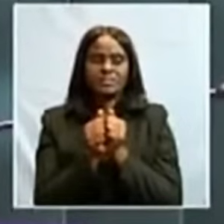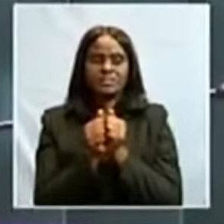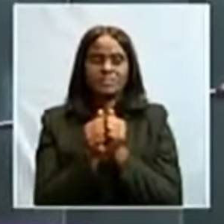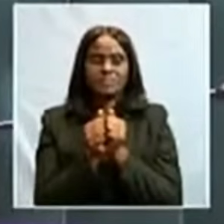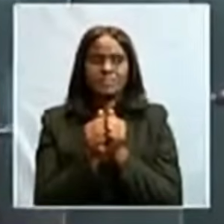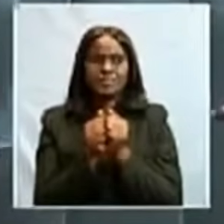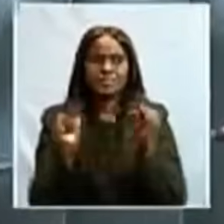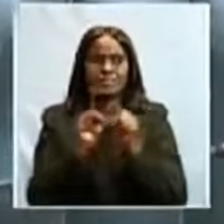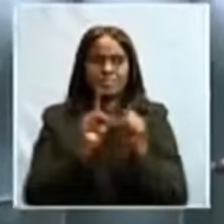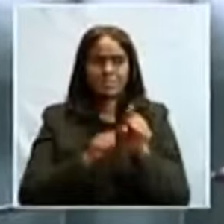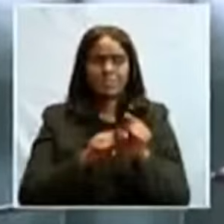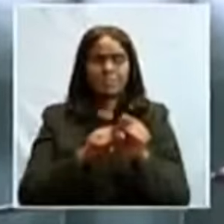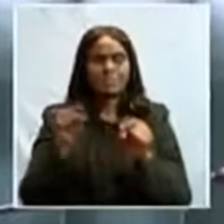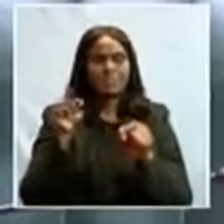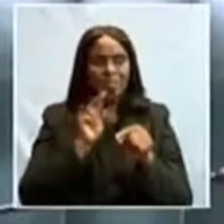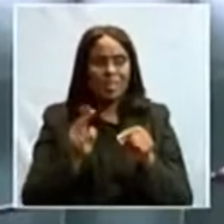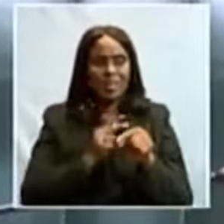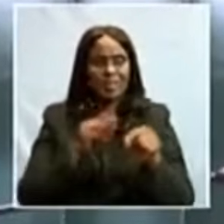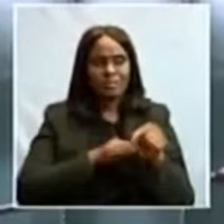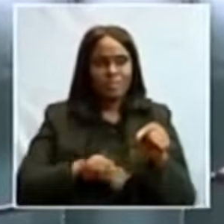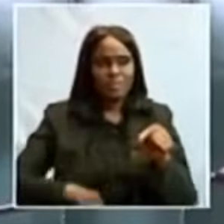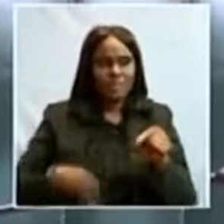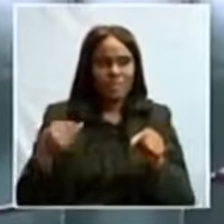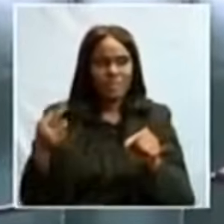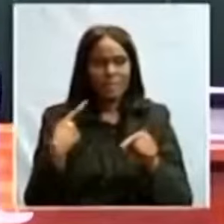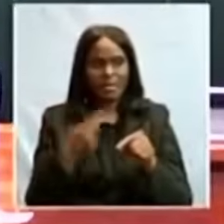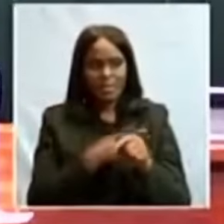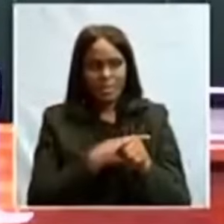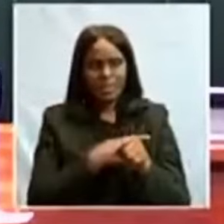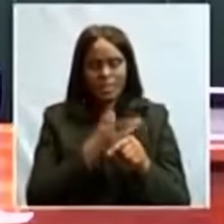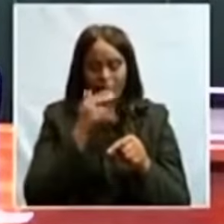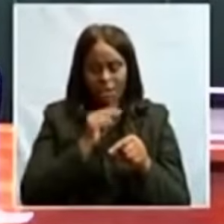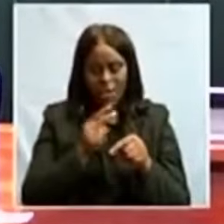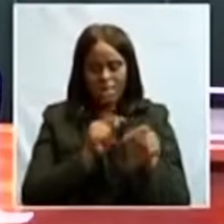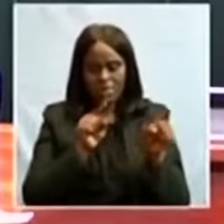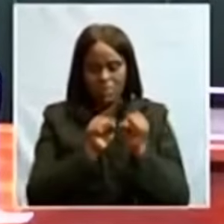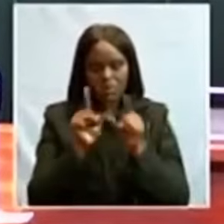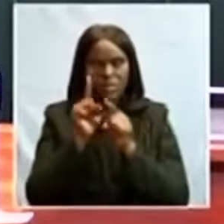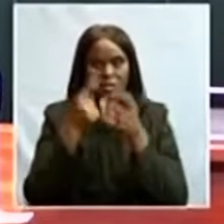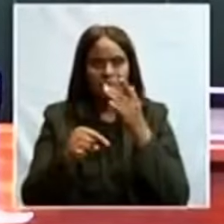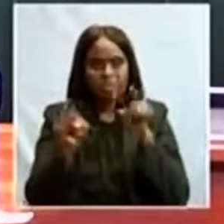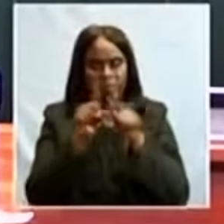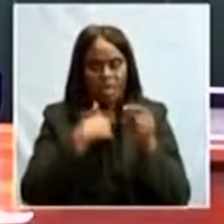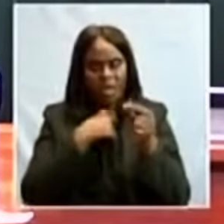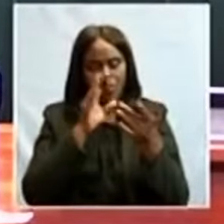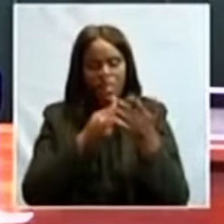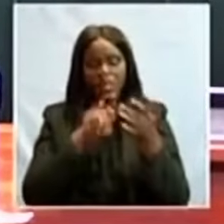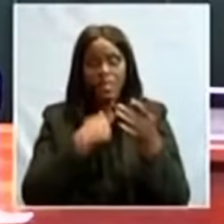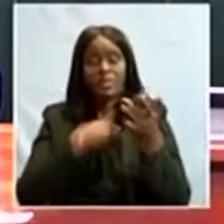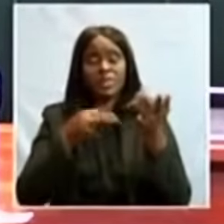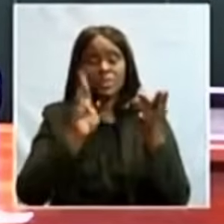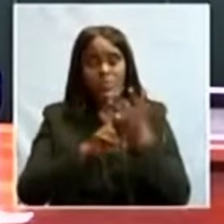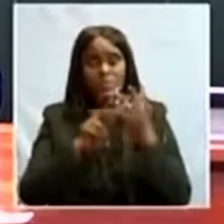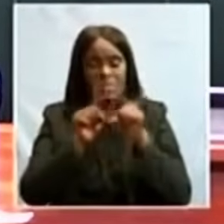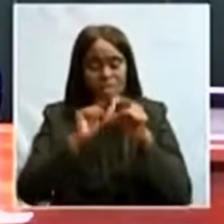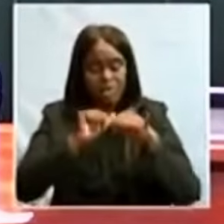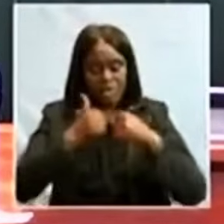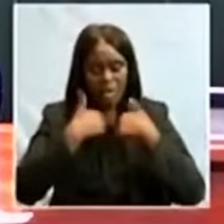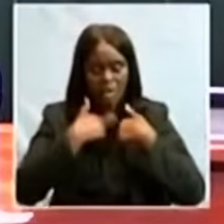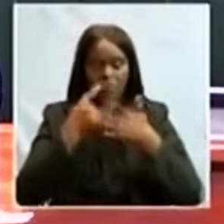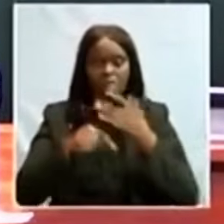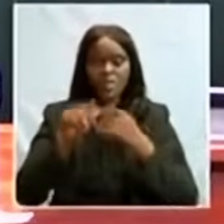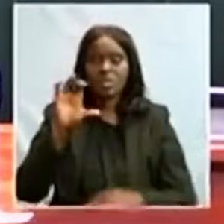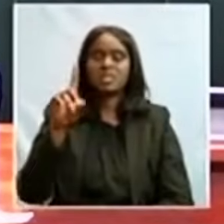And therefore, as members of Parliament, let us also tap into, and I repeat, let us also tap into